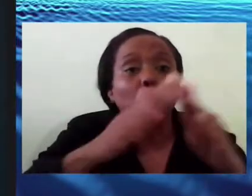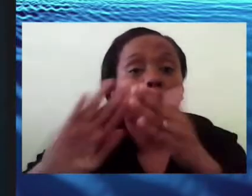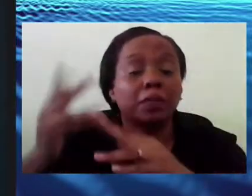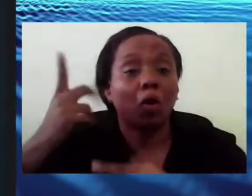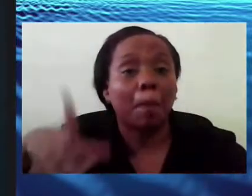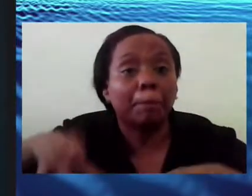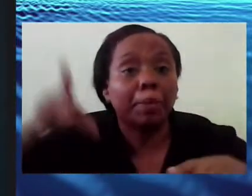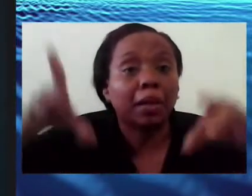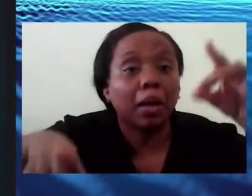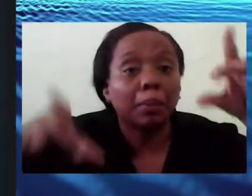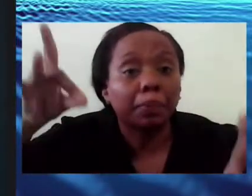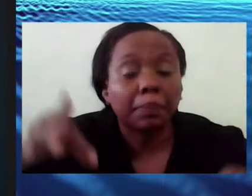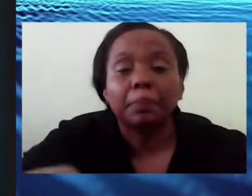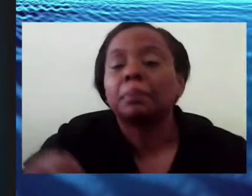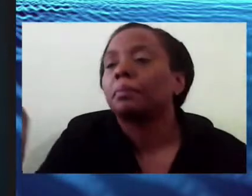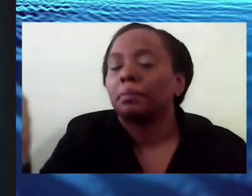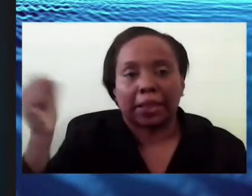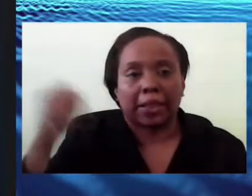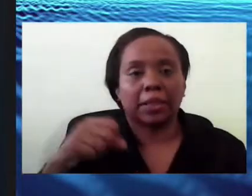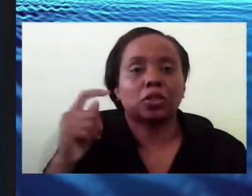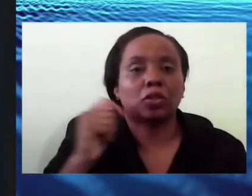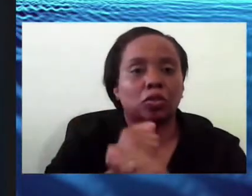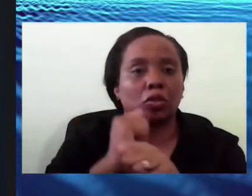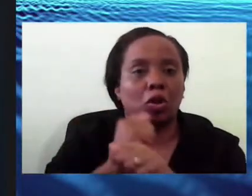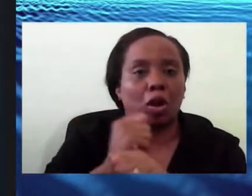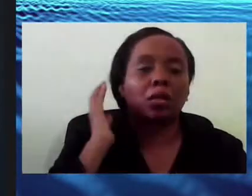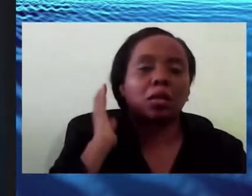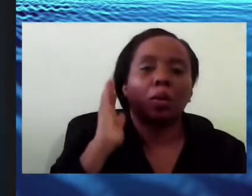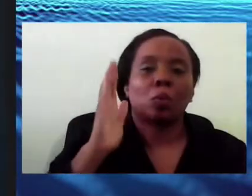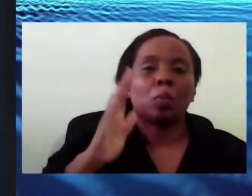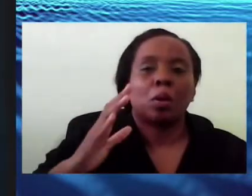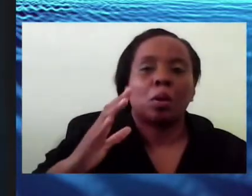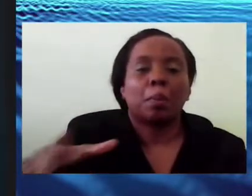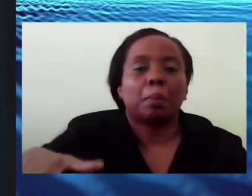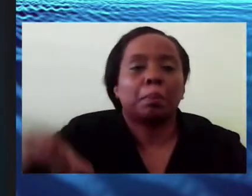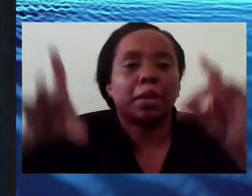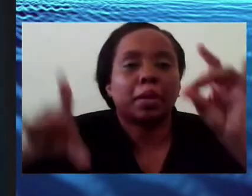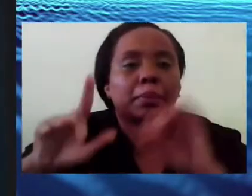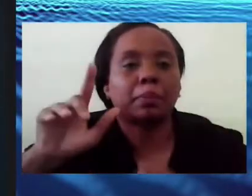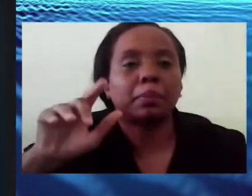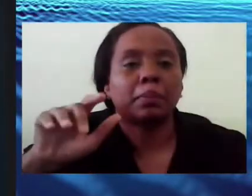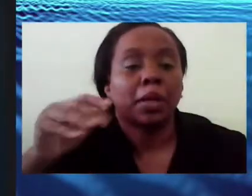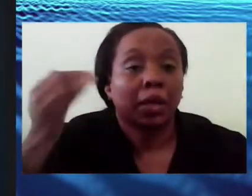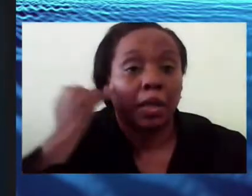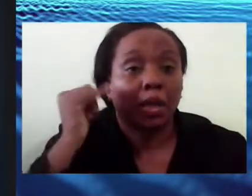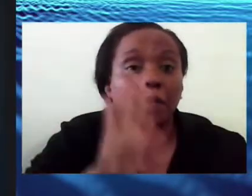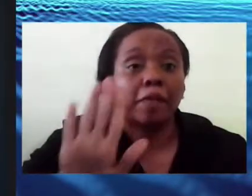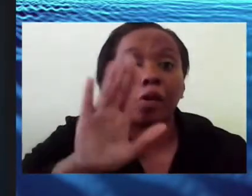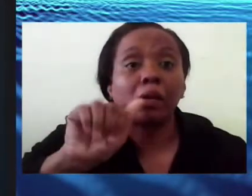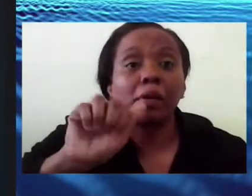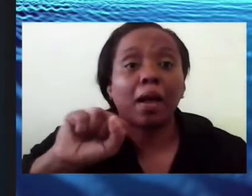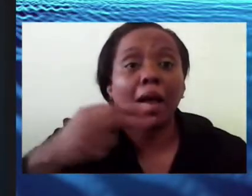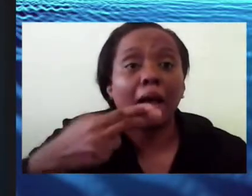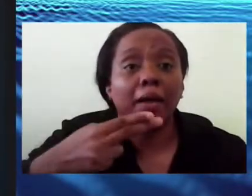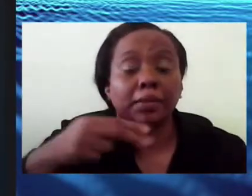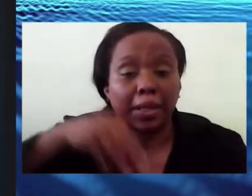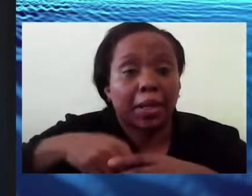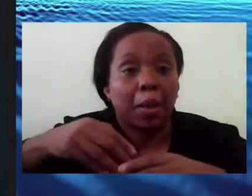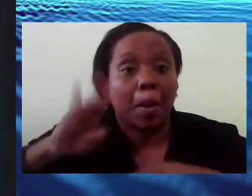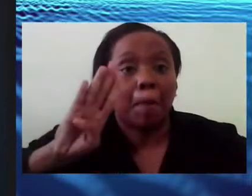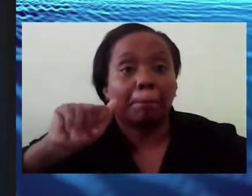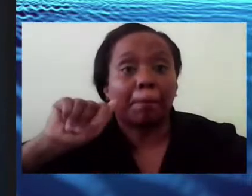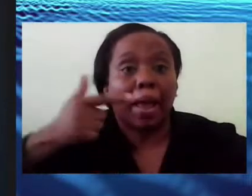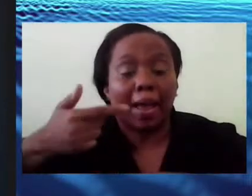Yes, definitely trucks are going to be moving around to collect the ash. We've identified the sites where we're going to deposit it, but as you can well